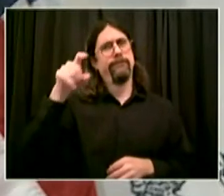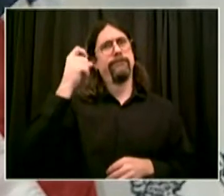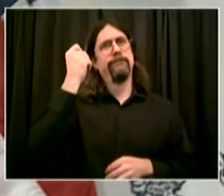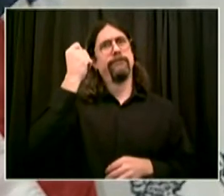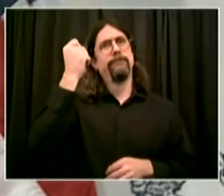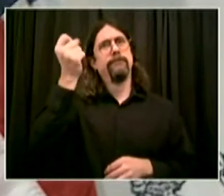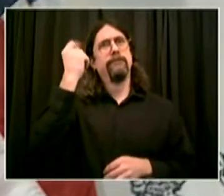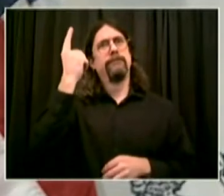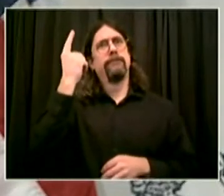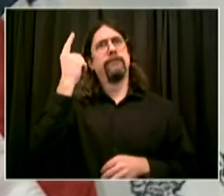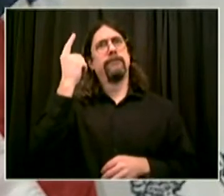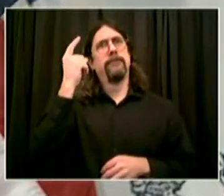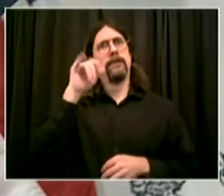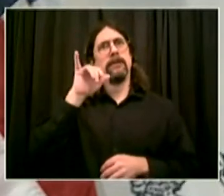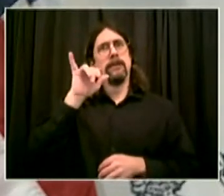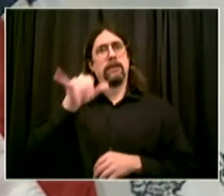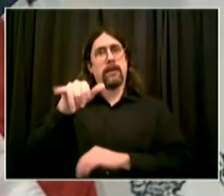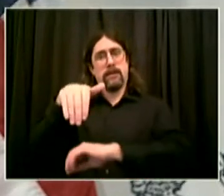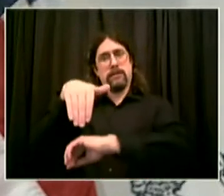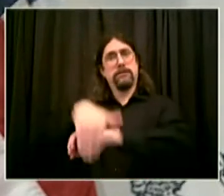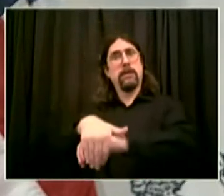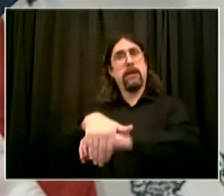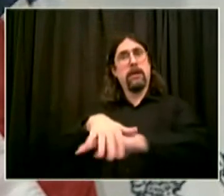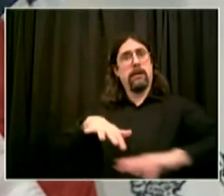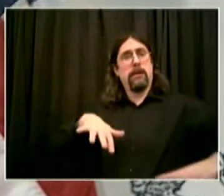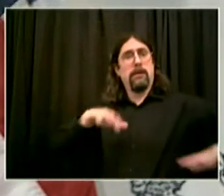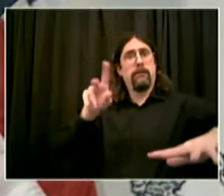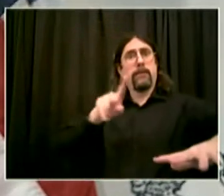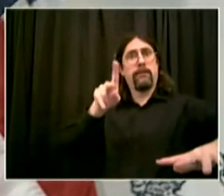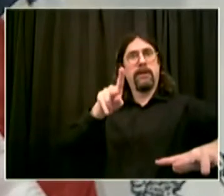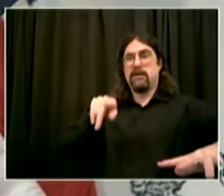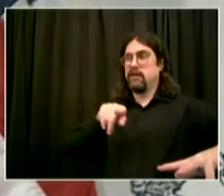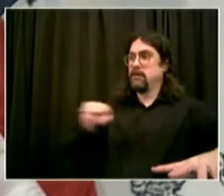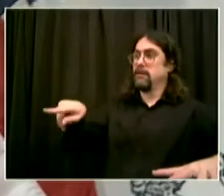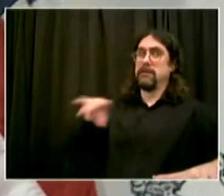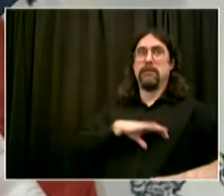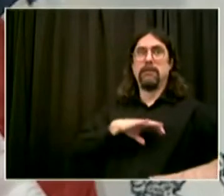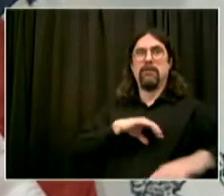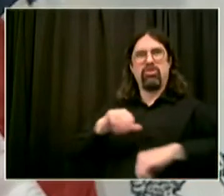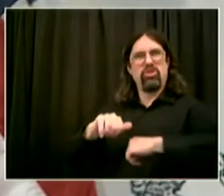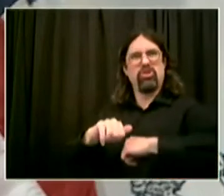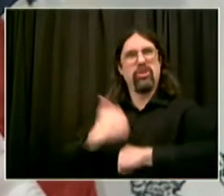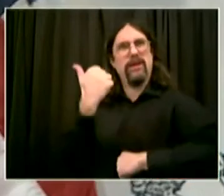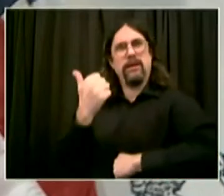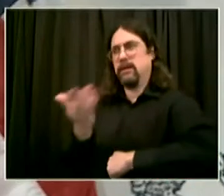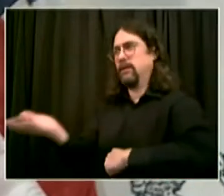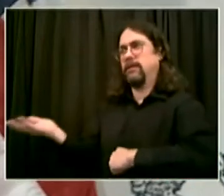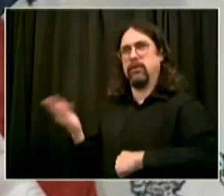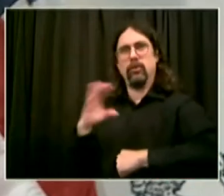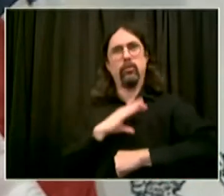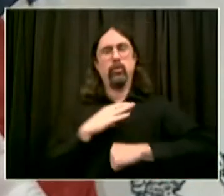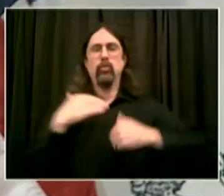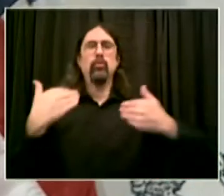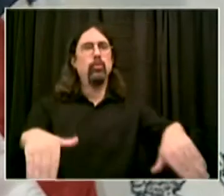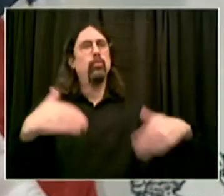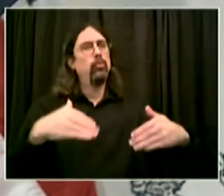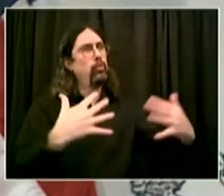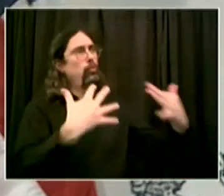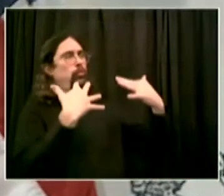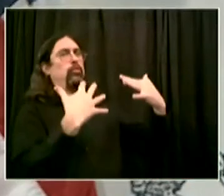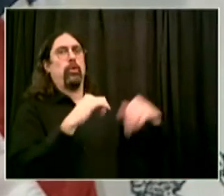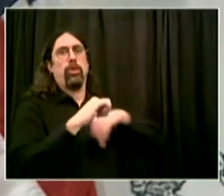too. That was a deep and real dynamic. But I think we have to move forward and we have to turn the page, but with